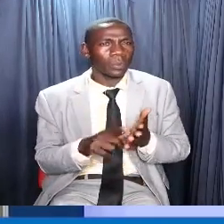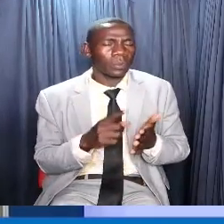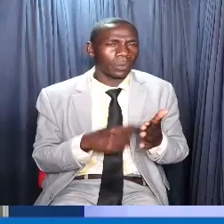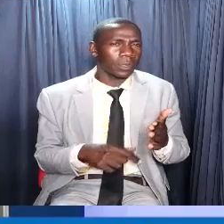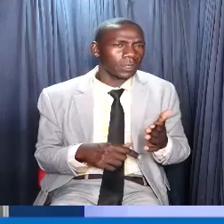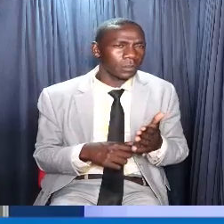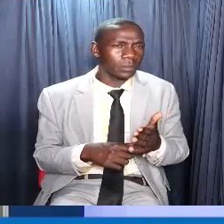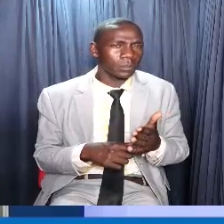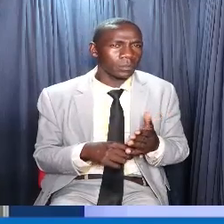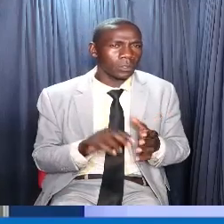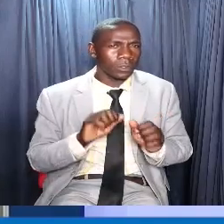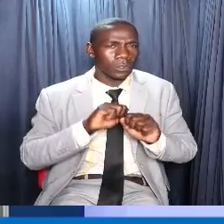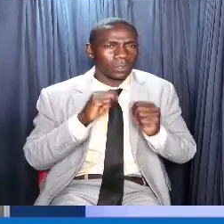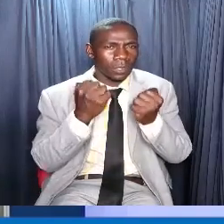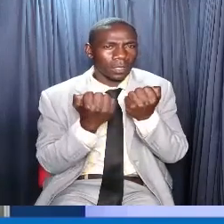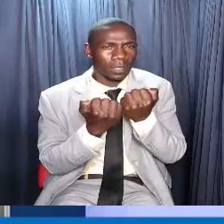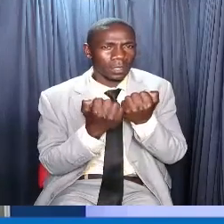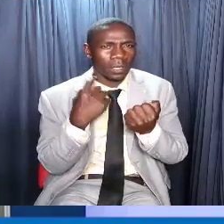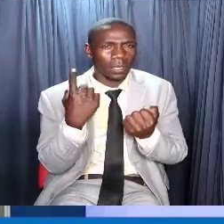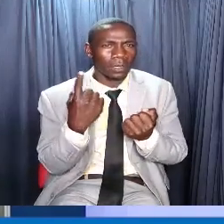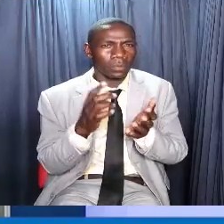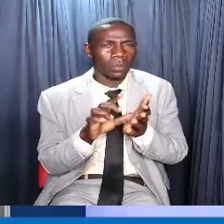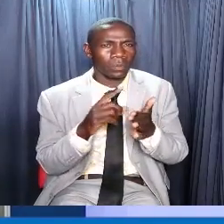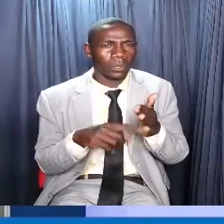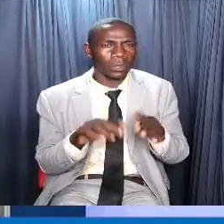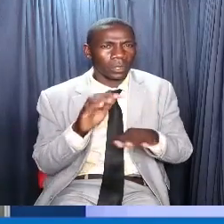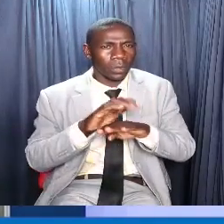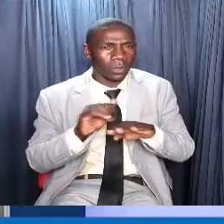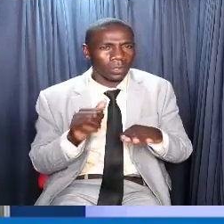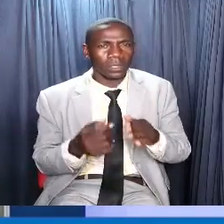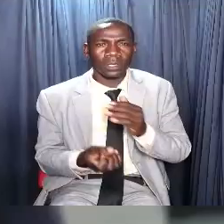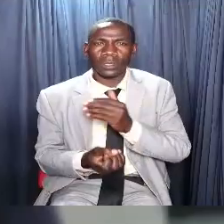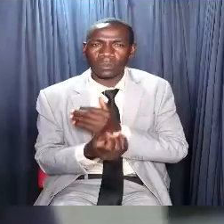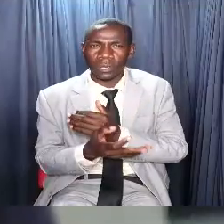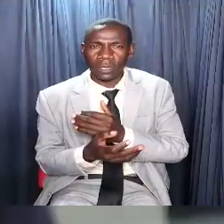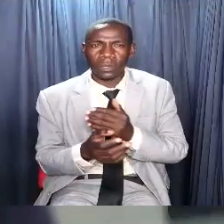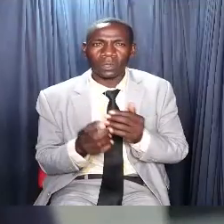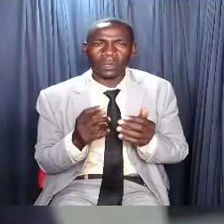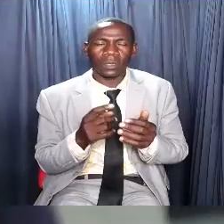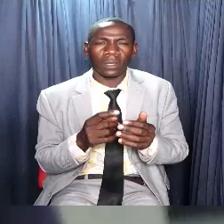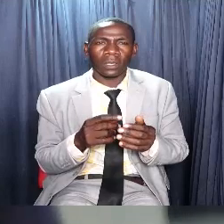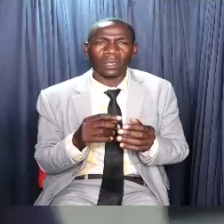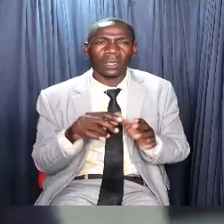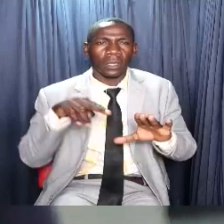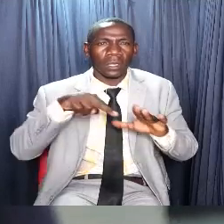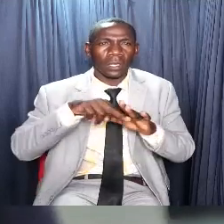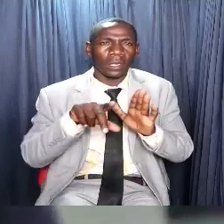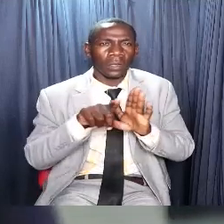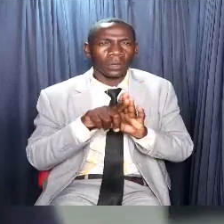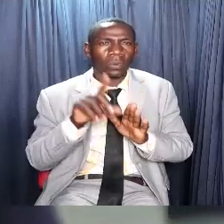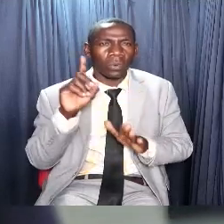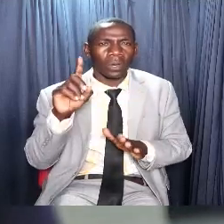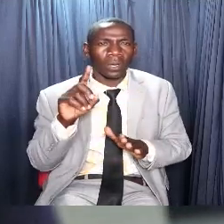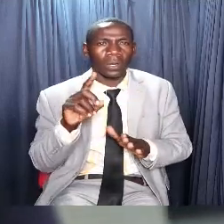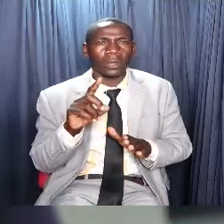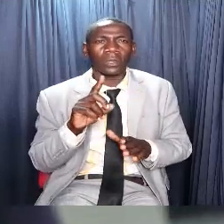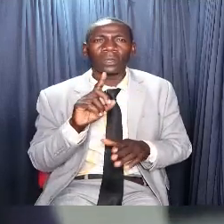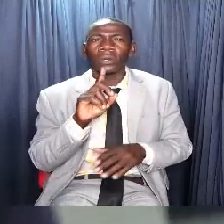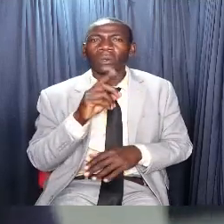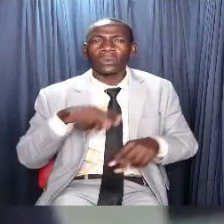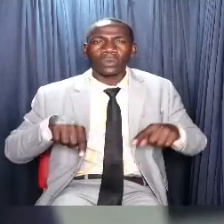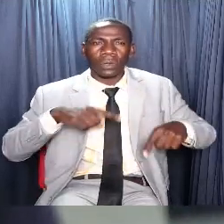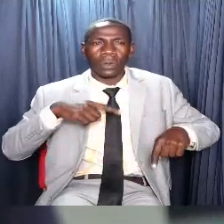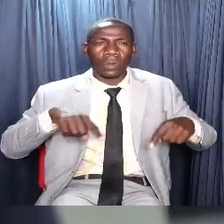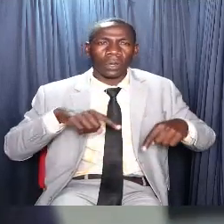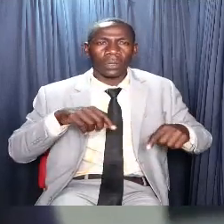here. Pengine angeitu angesema eh. Maybe should have been called and say. Shemegi fulani juzi aligombanisha. This in-law